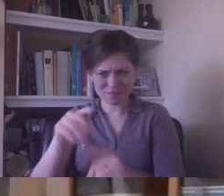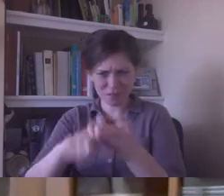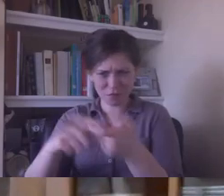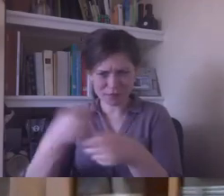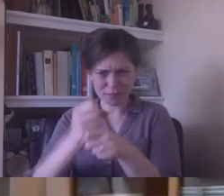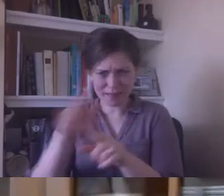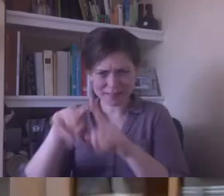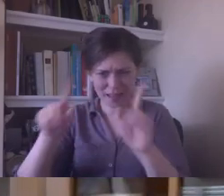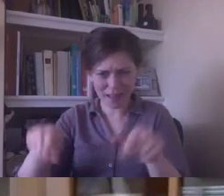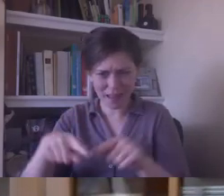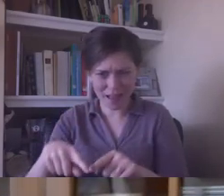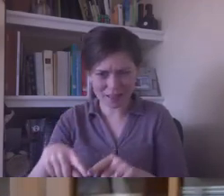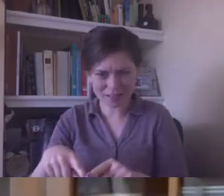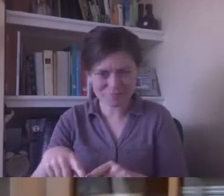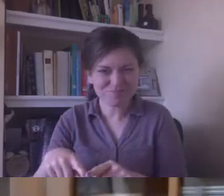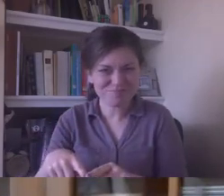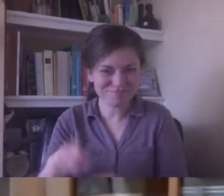be.